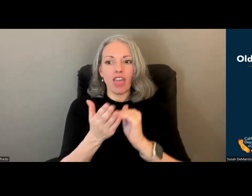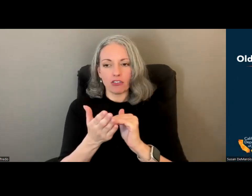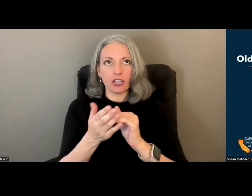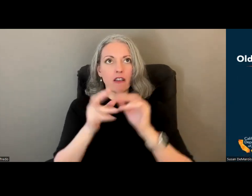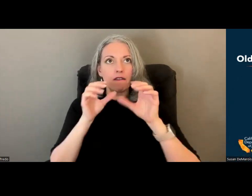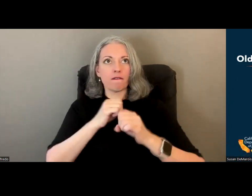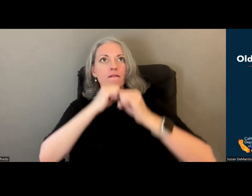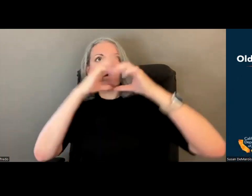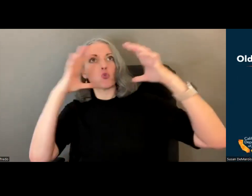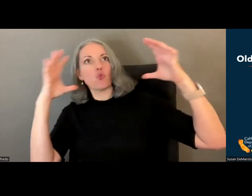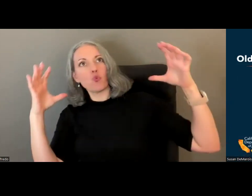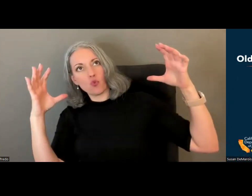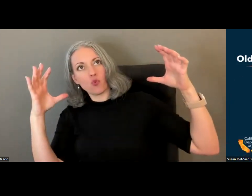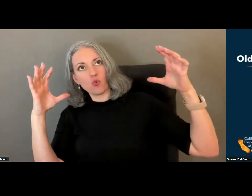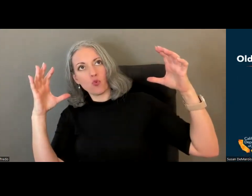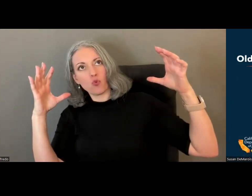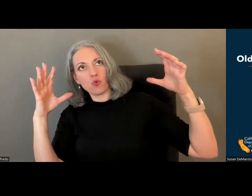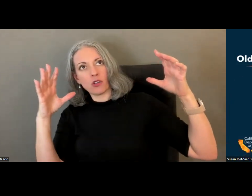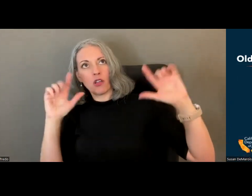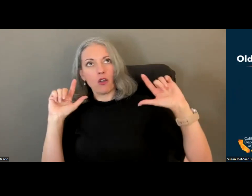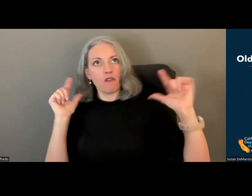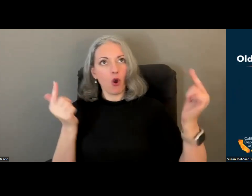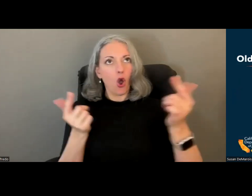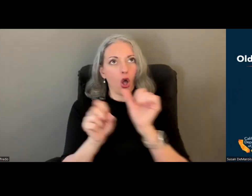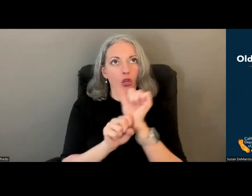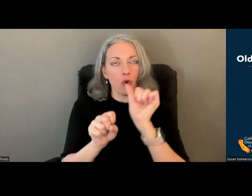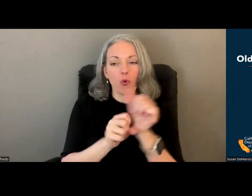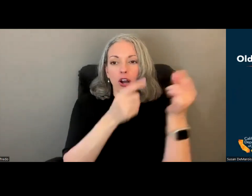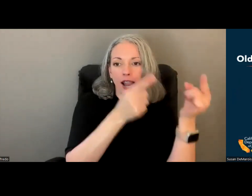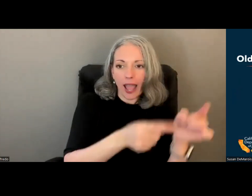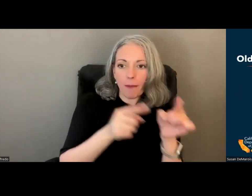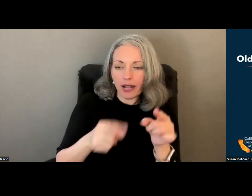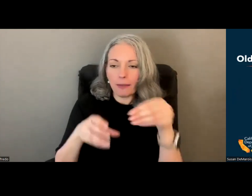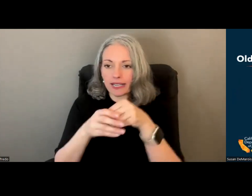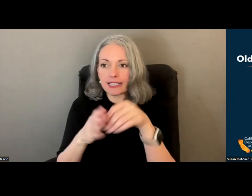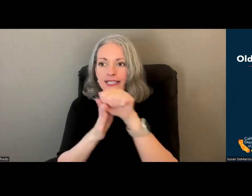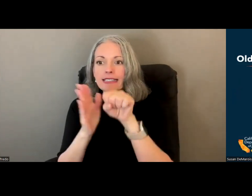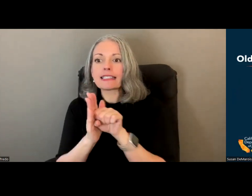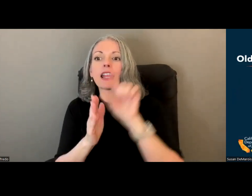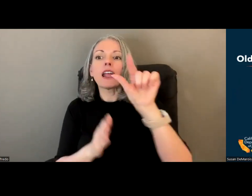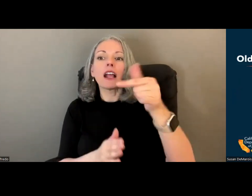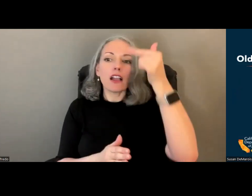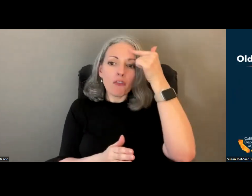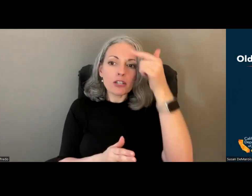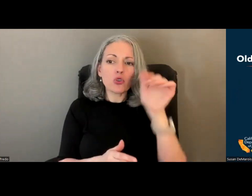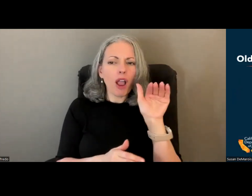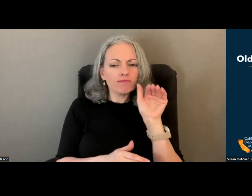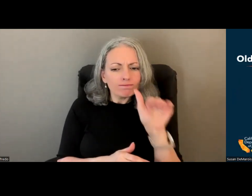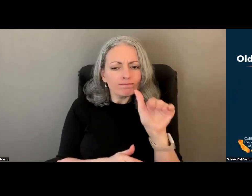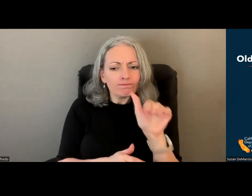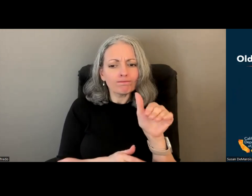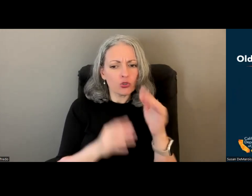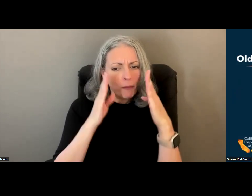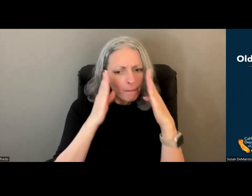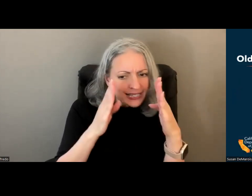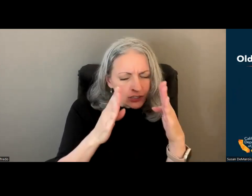view over all the work that's happening in state government. So I urge each of you to pay close